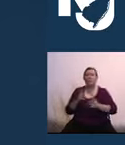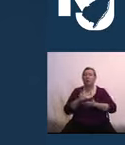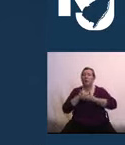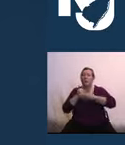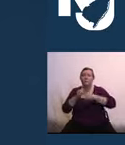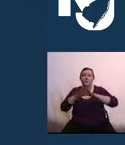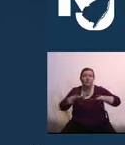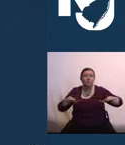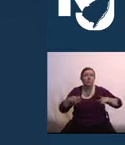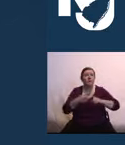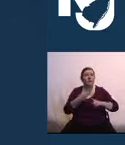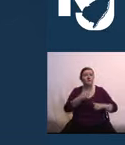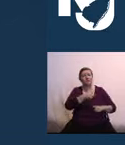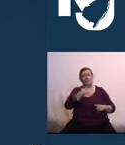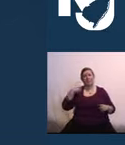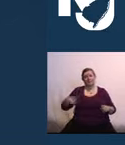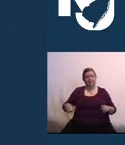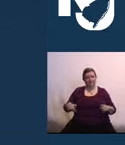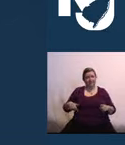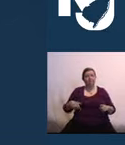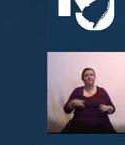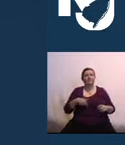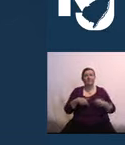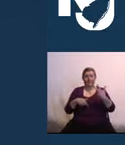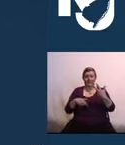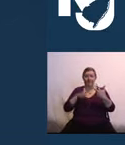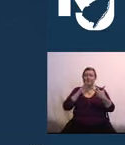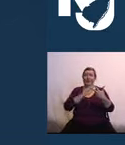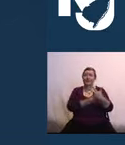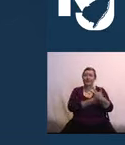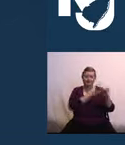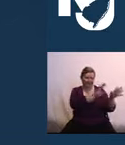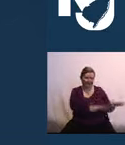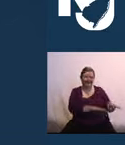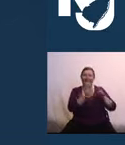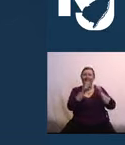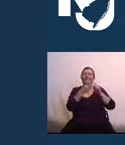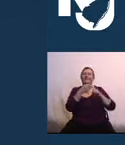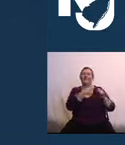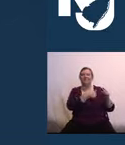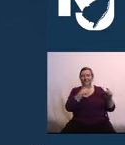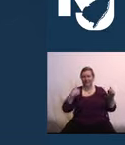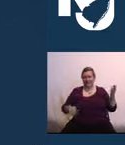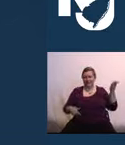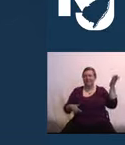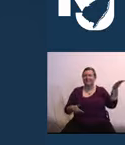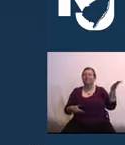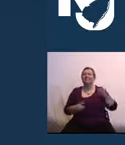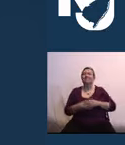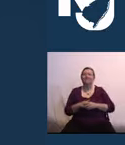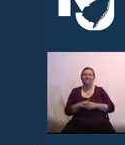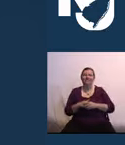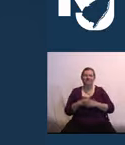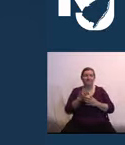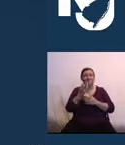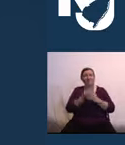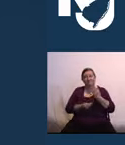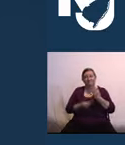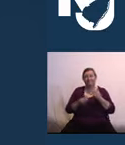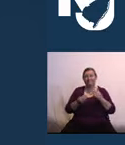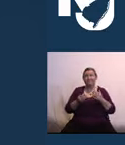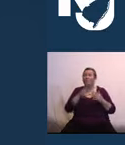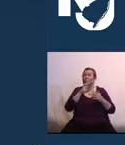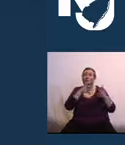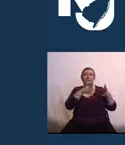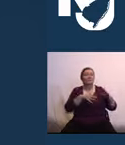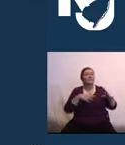youngest daughters who were adopted from the People's Republic. Tim left behind his wife of 38 years, Patricia, and I had the